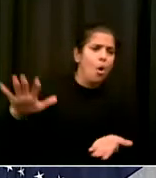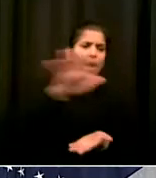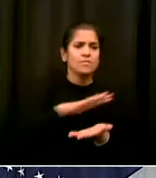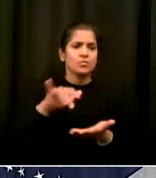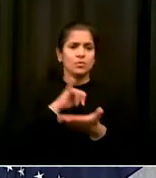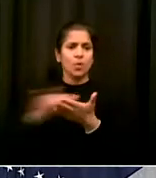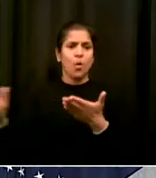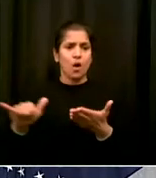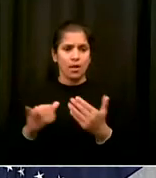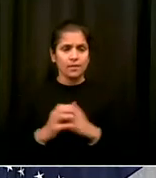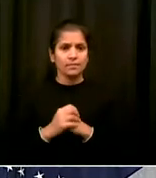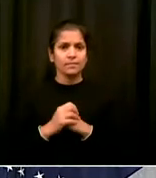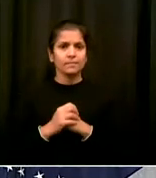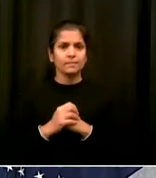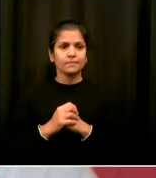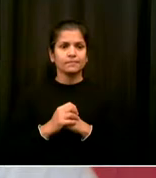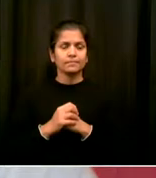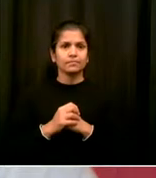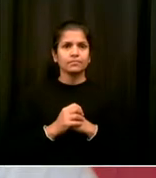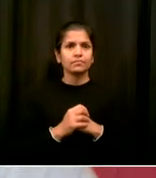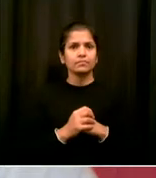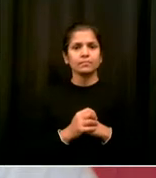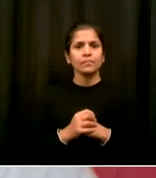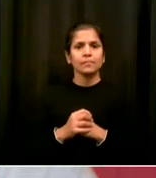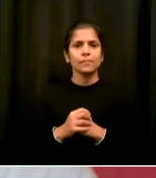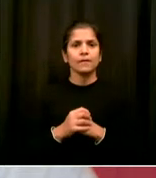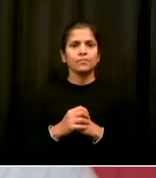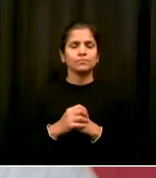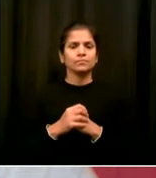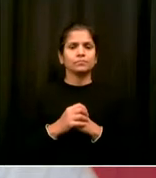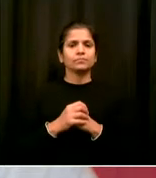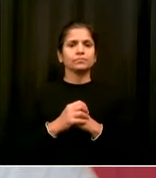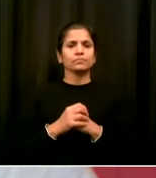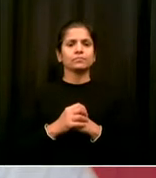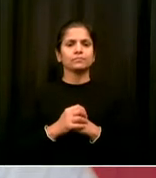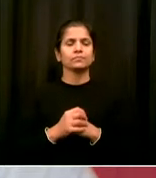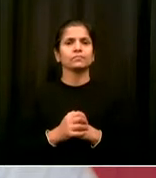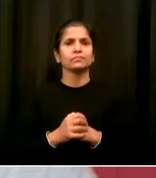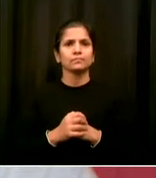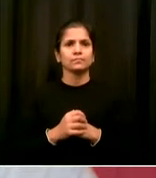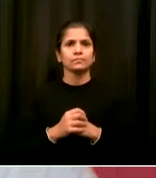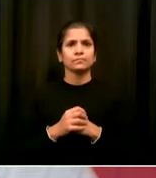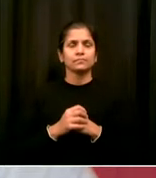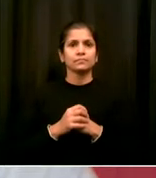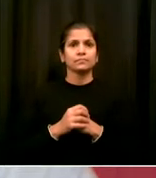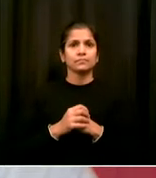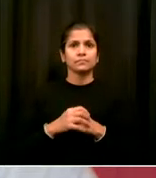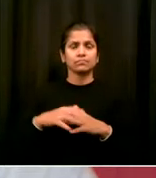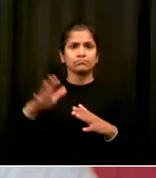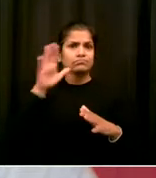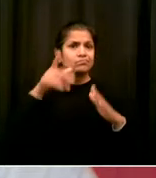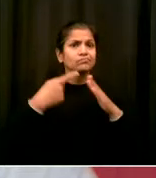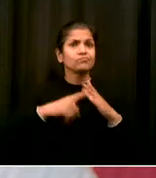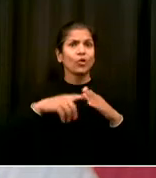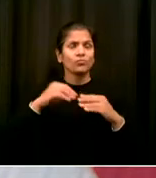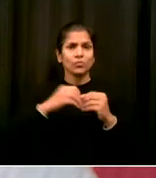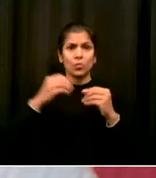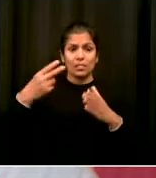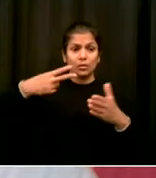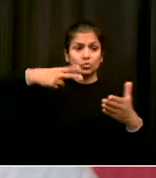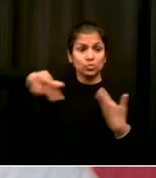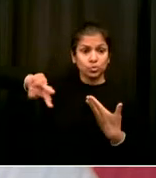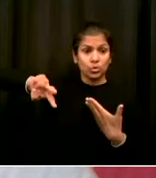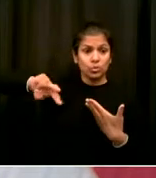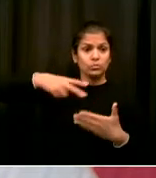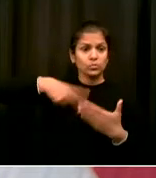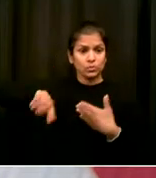sites. The first sites will launch in mid-January, administering 45,000 doses per week, with plans